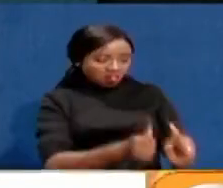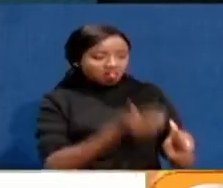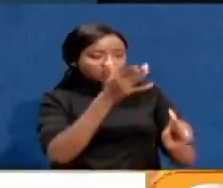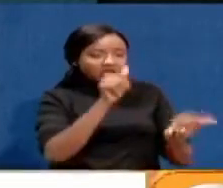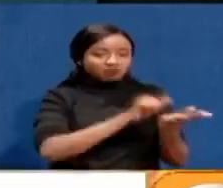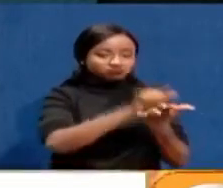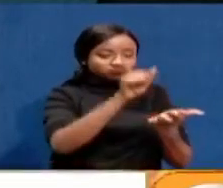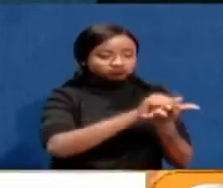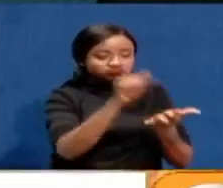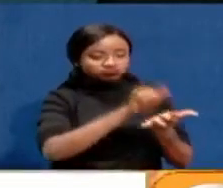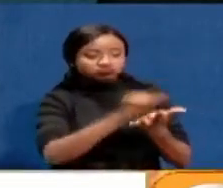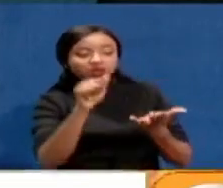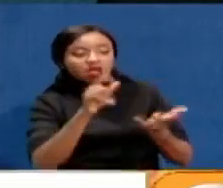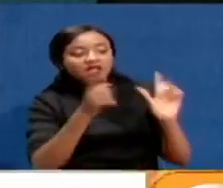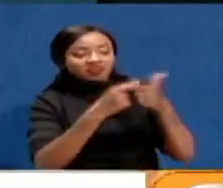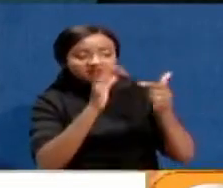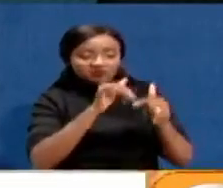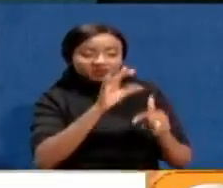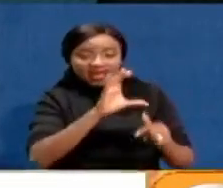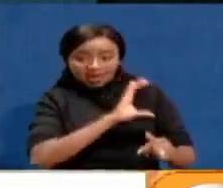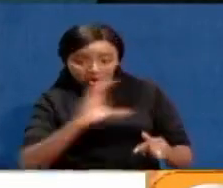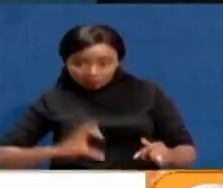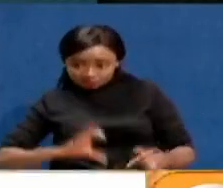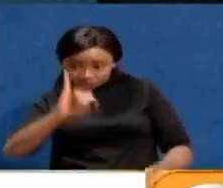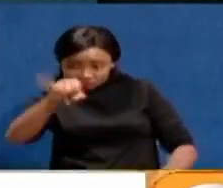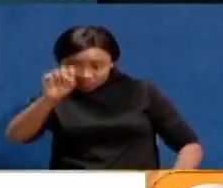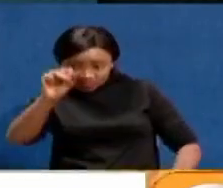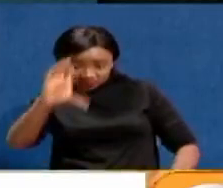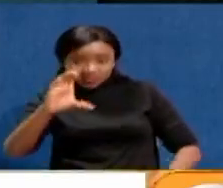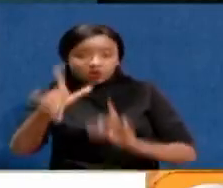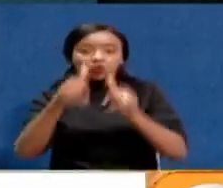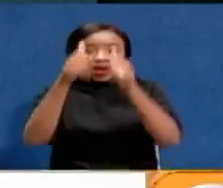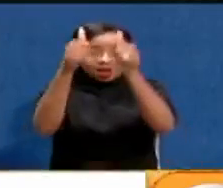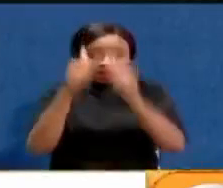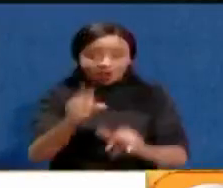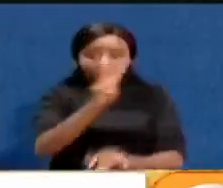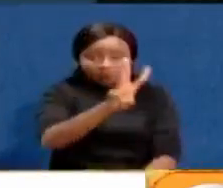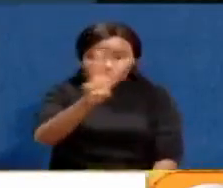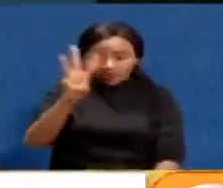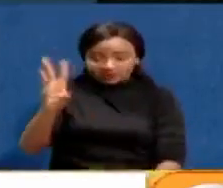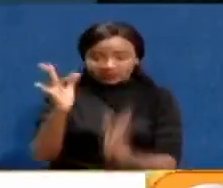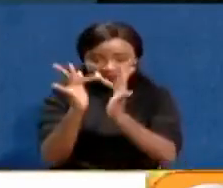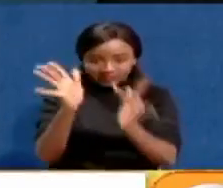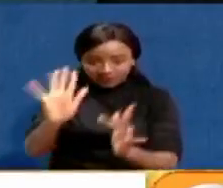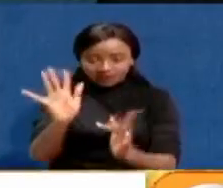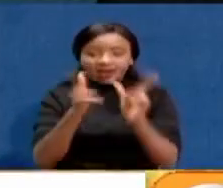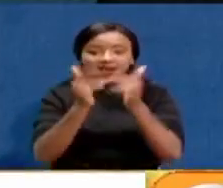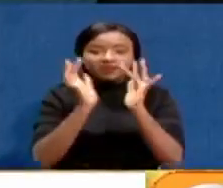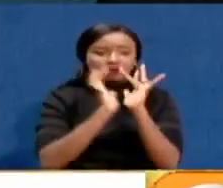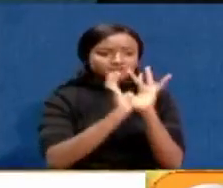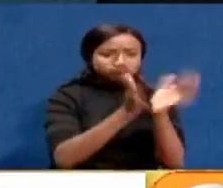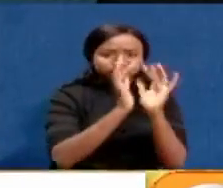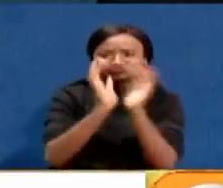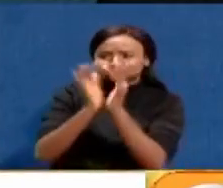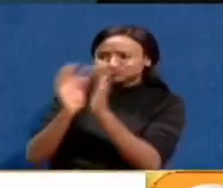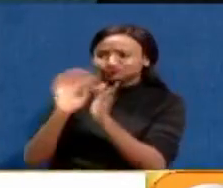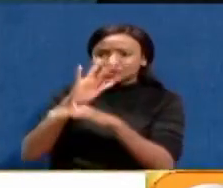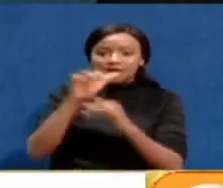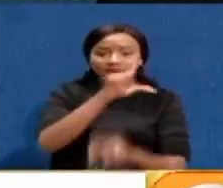the Gazette, and the Commission shall thereafter A. Post a notice on its website, B. Send notice of the vacancy